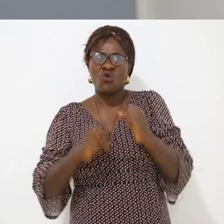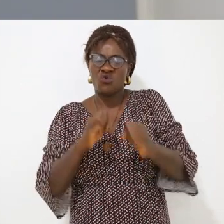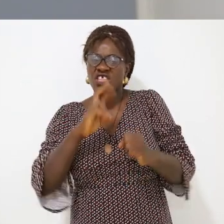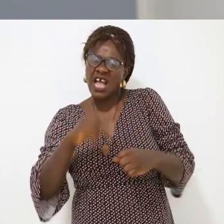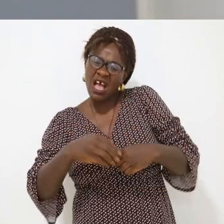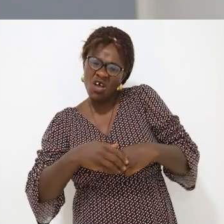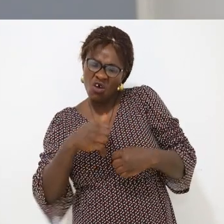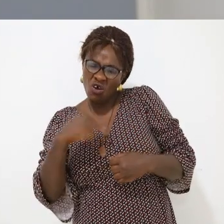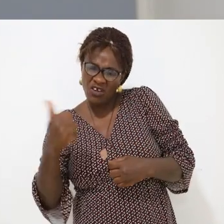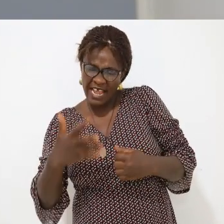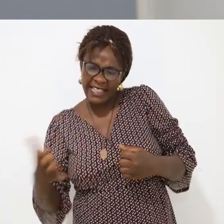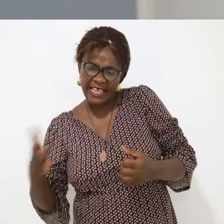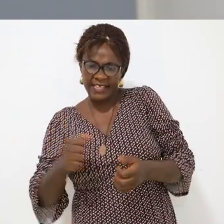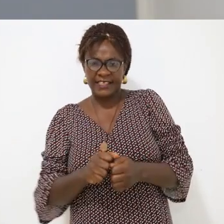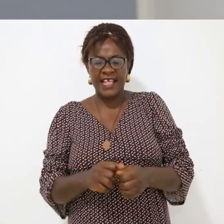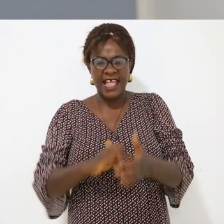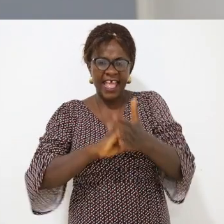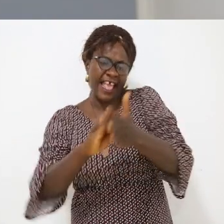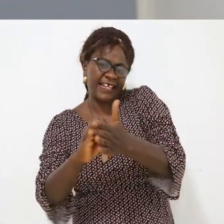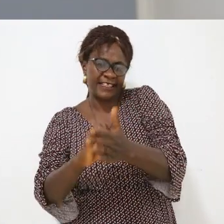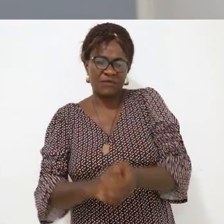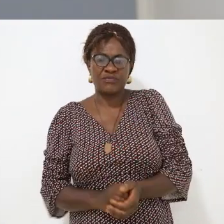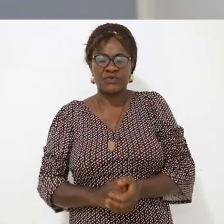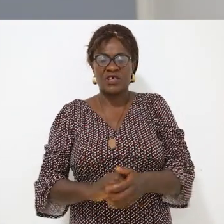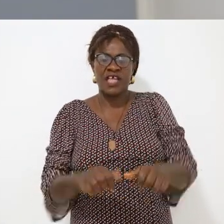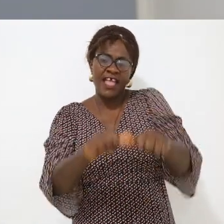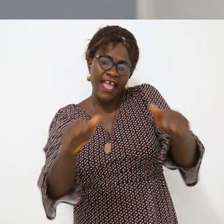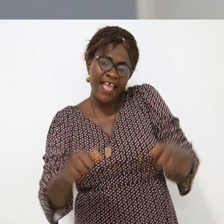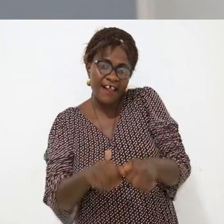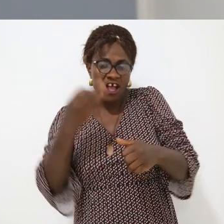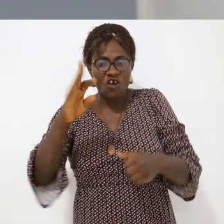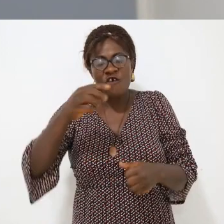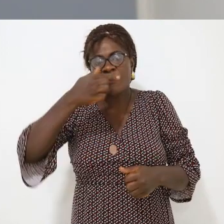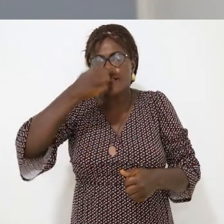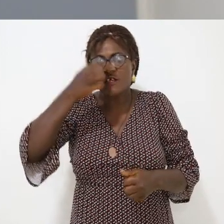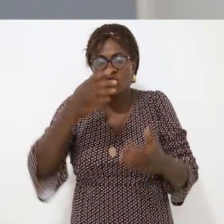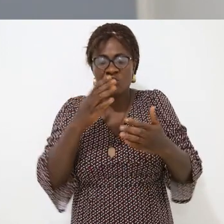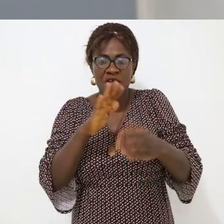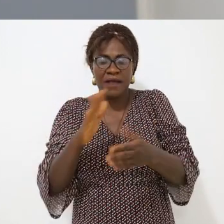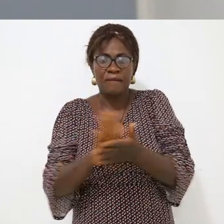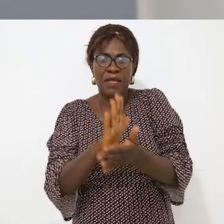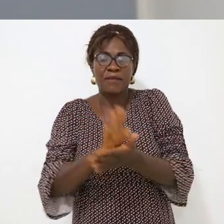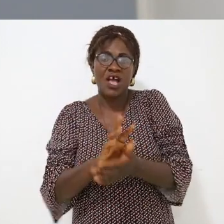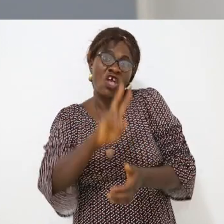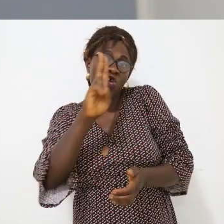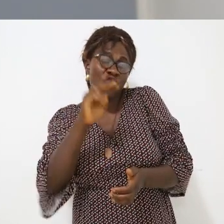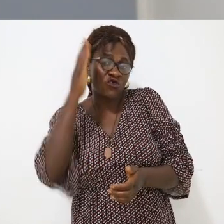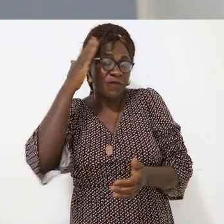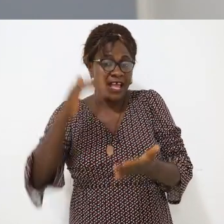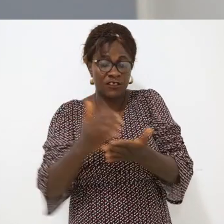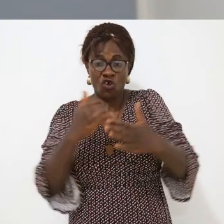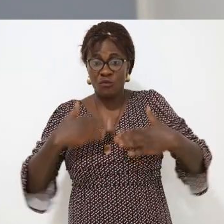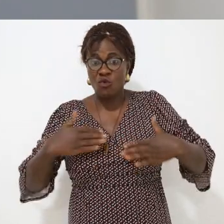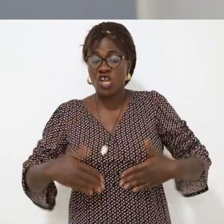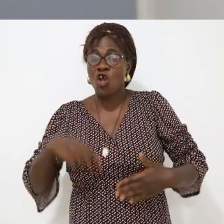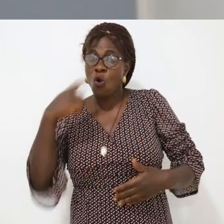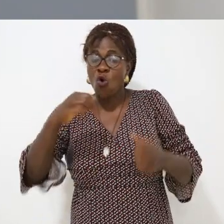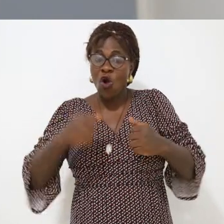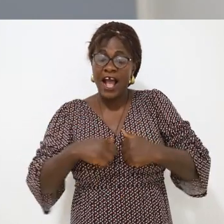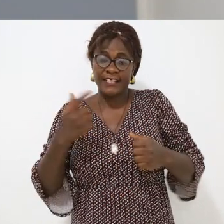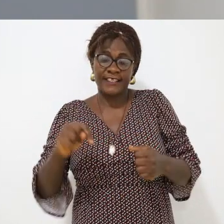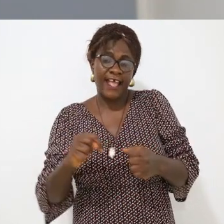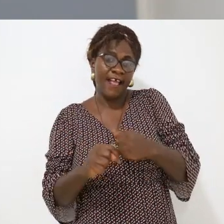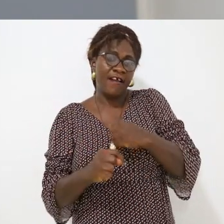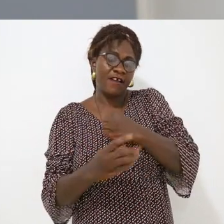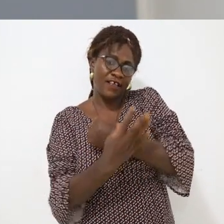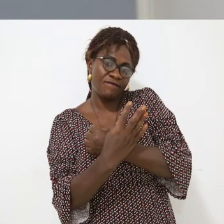other substances. For example, the surface or tissue that has been used by someone who has it. If